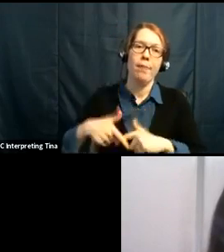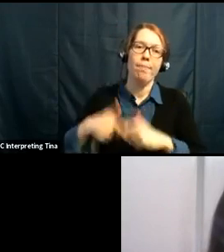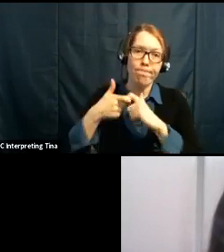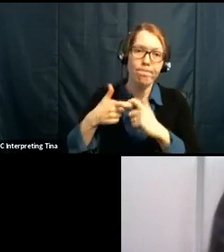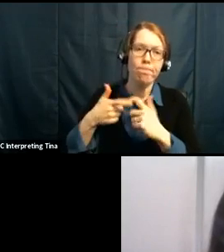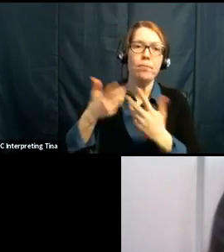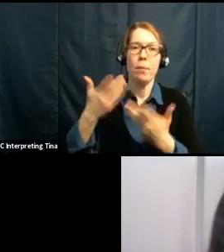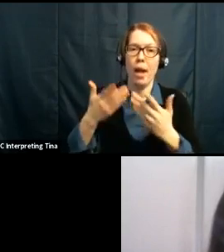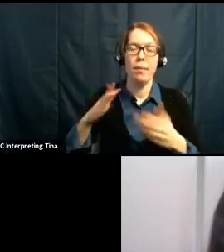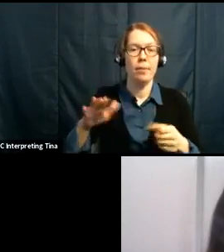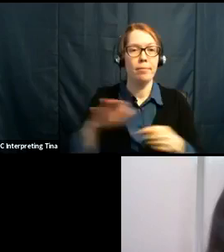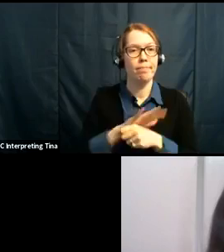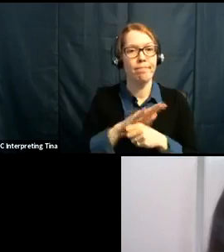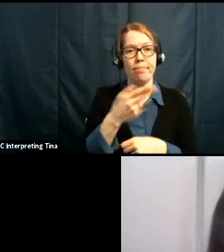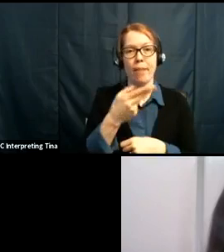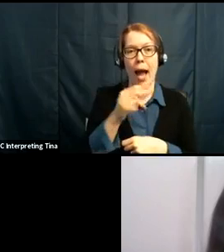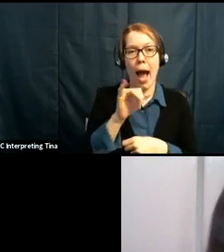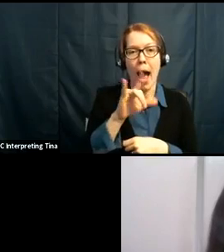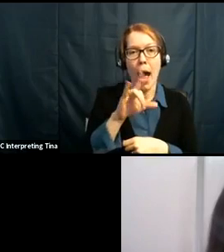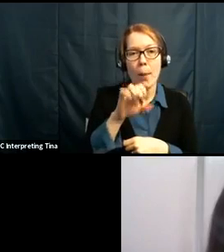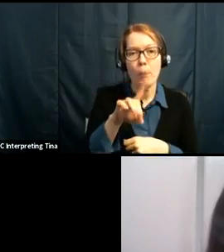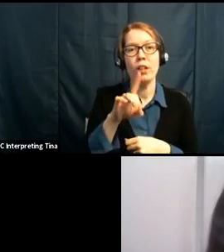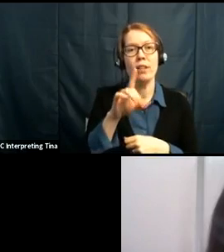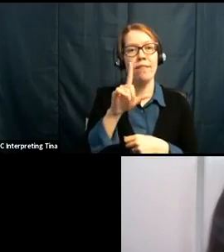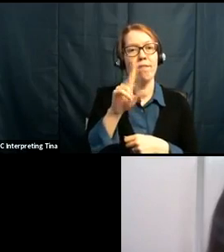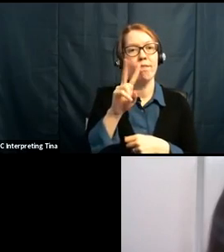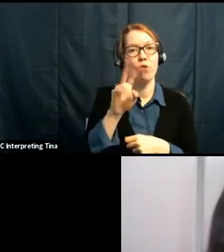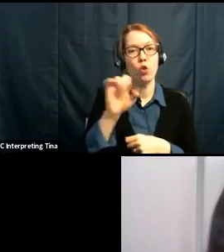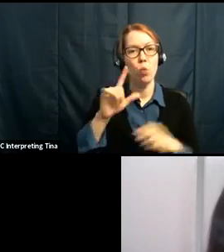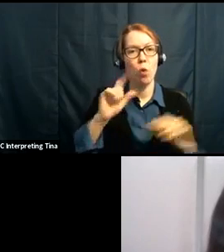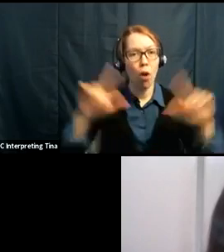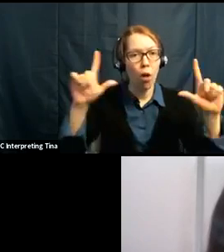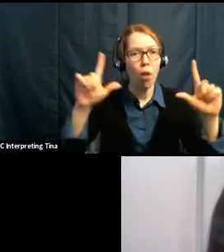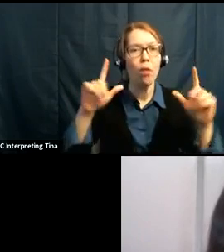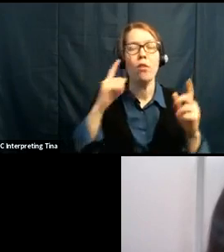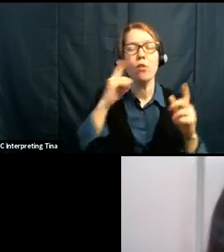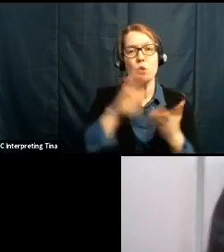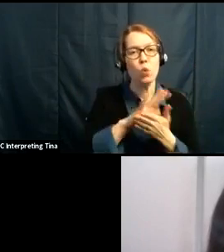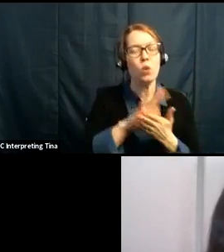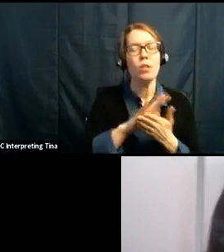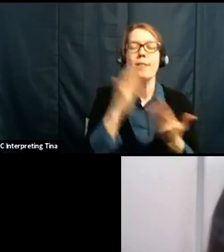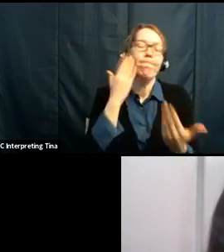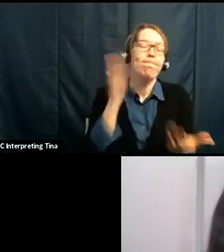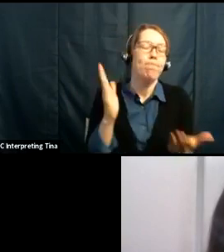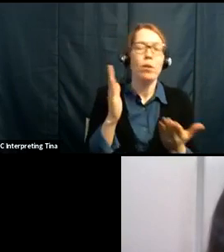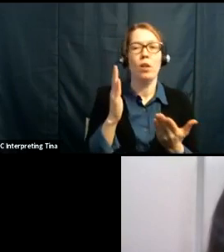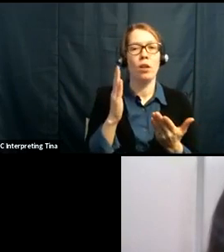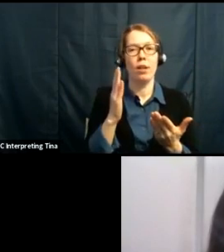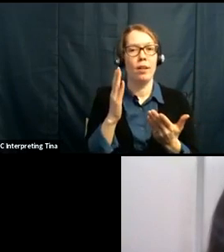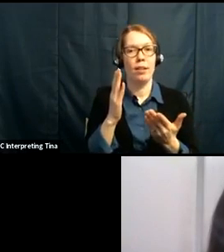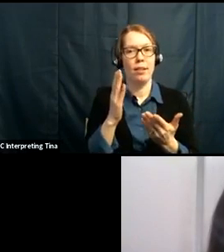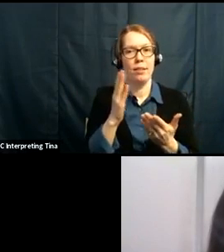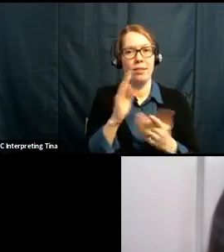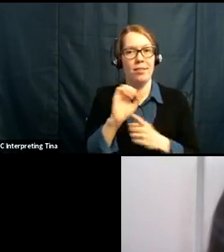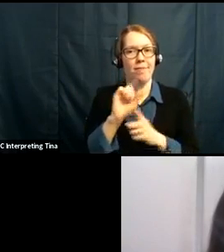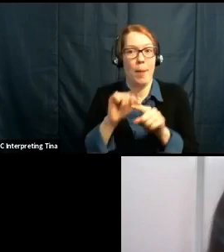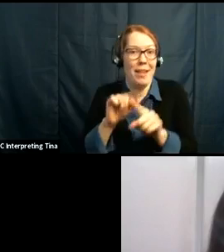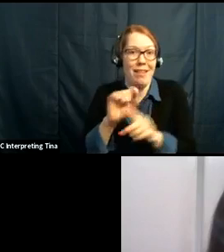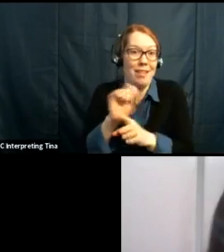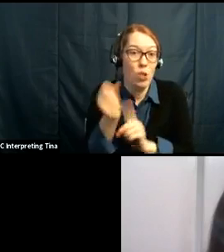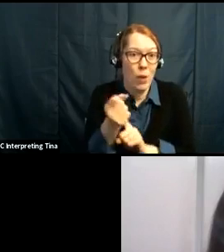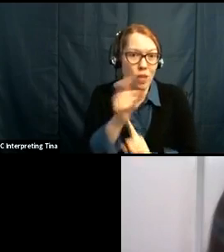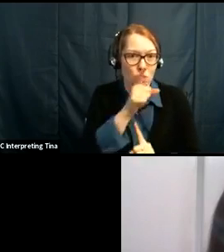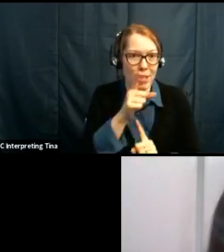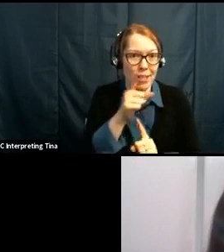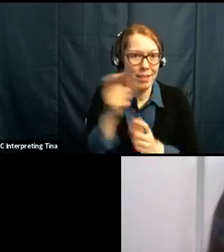maybe go virtual hybrid for some of those schools. So again, it all depends on what's going on at that point in time. It's all scenario driven. The idea